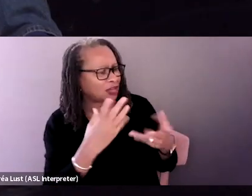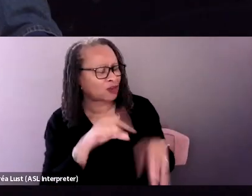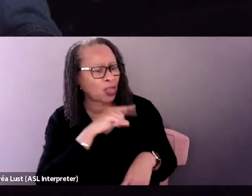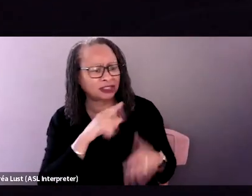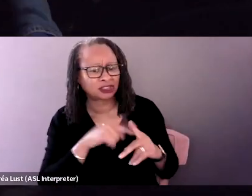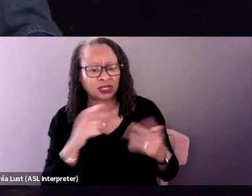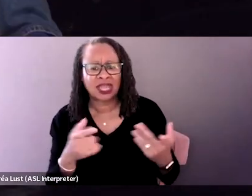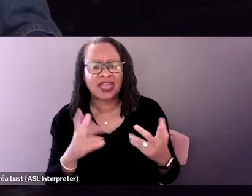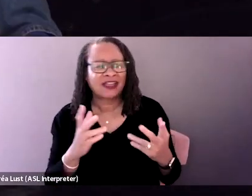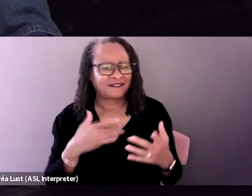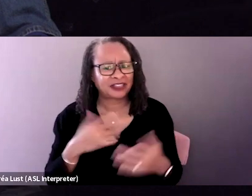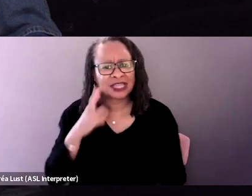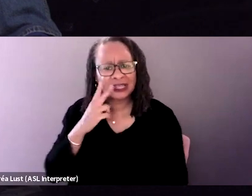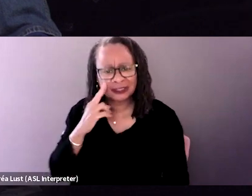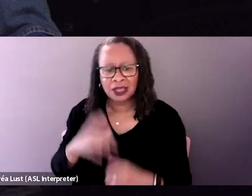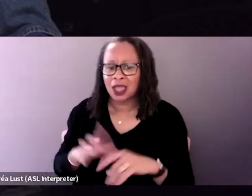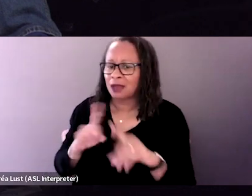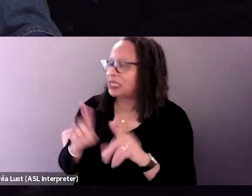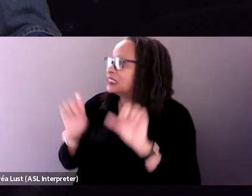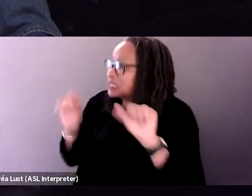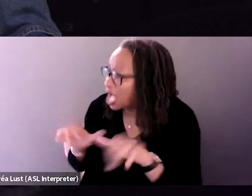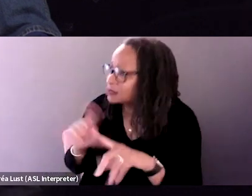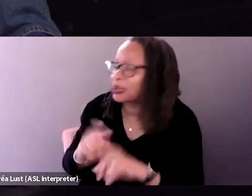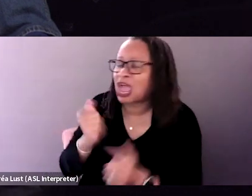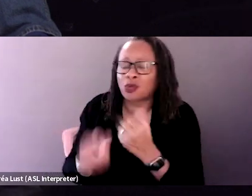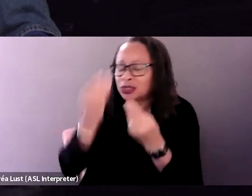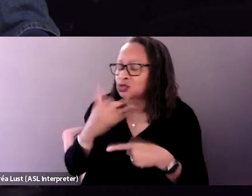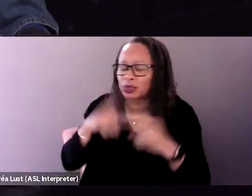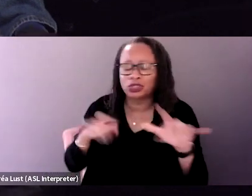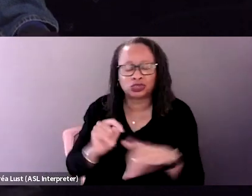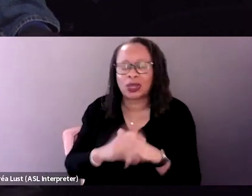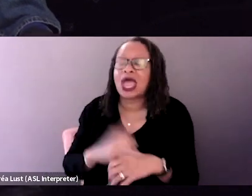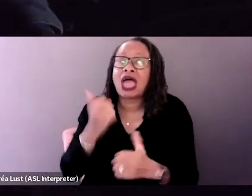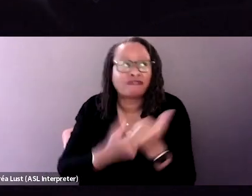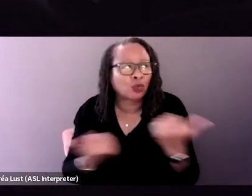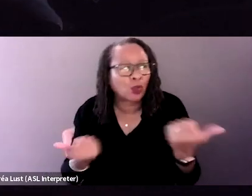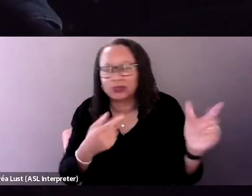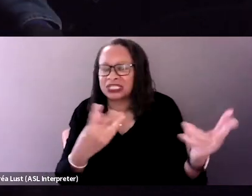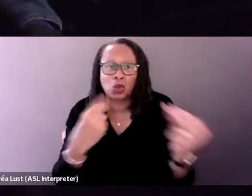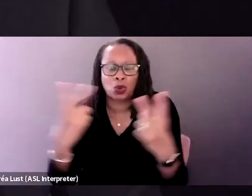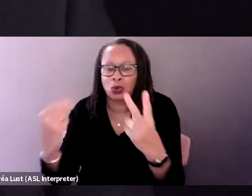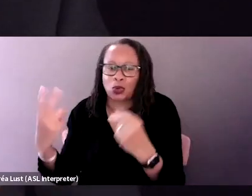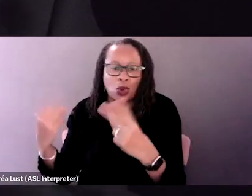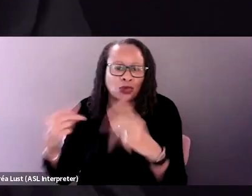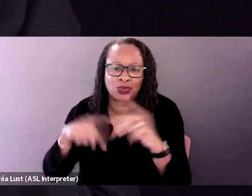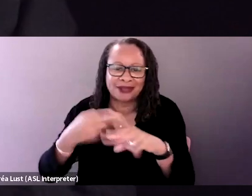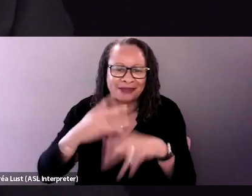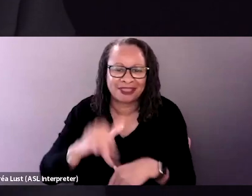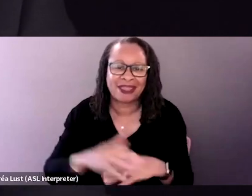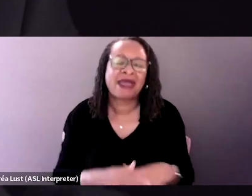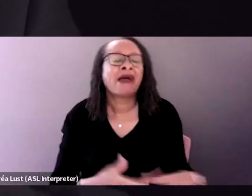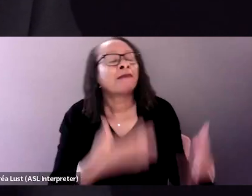intimate. It does, and yet everyone told us we couldn't call it that. From your lips to everybody else's ears. We'll go back in time then. But thank you